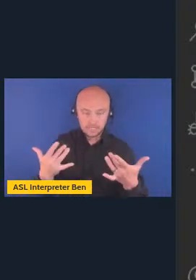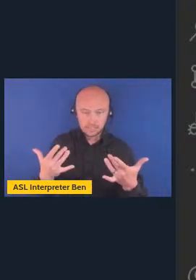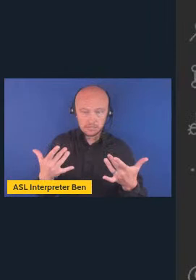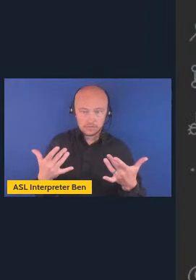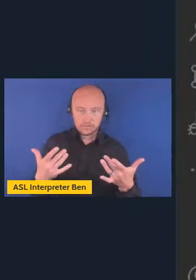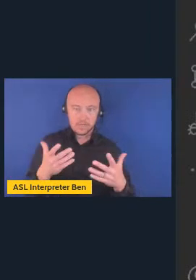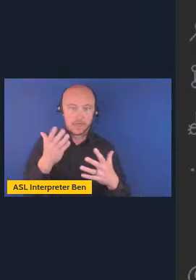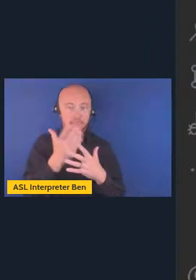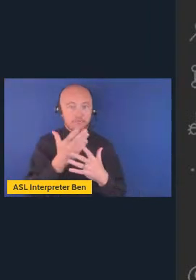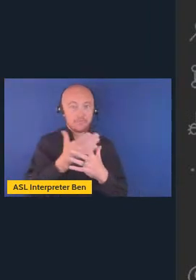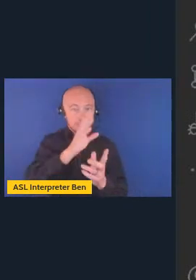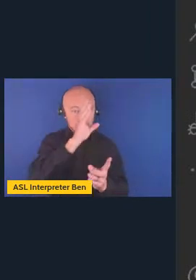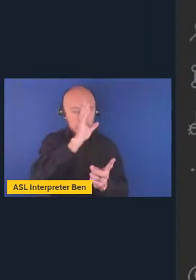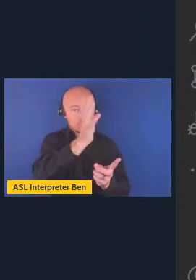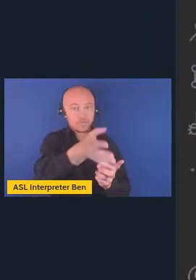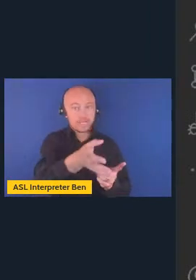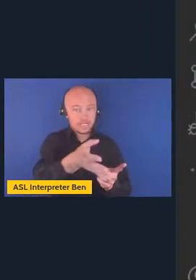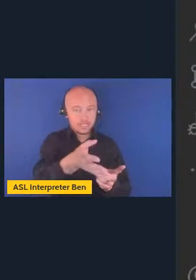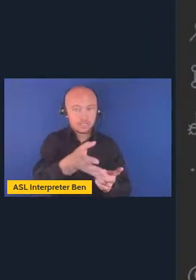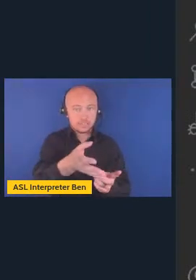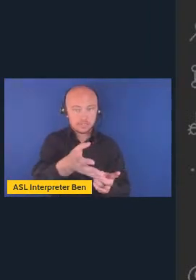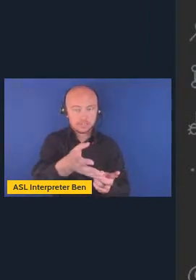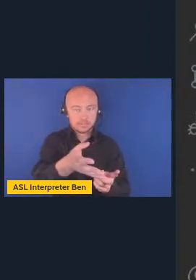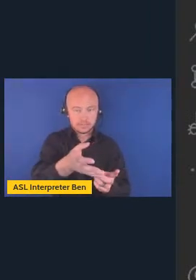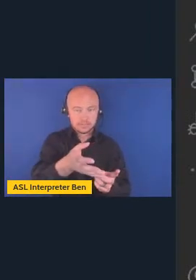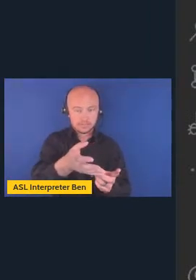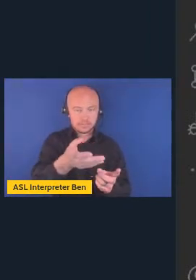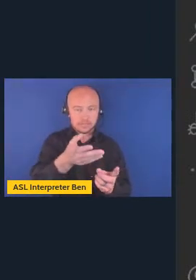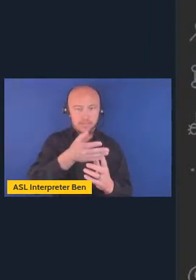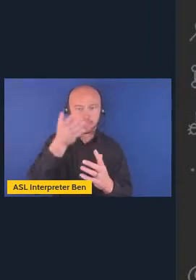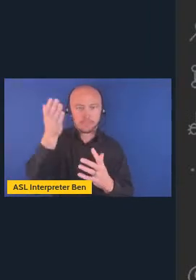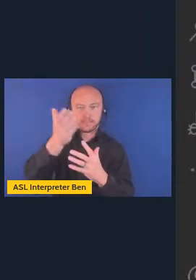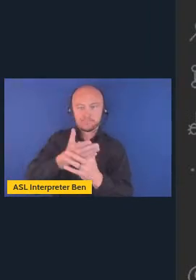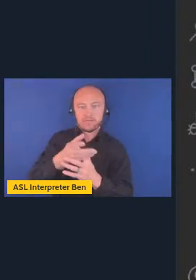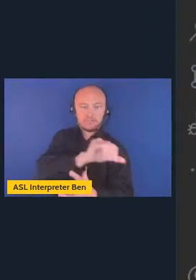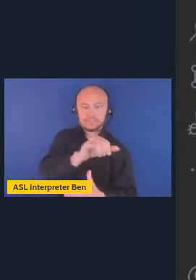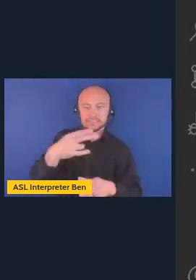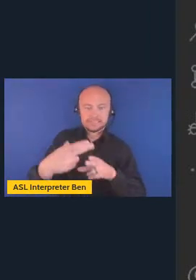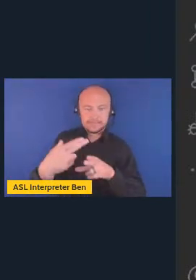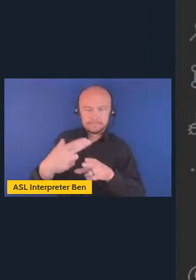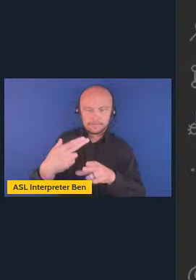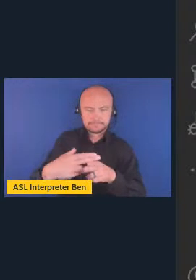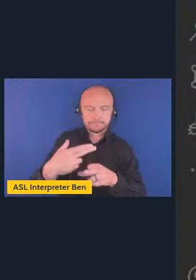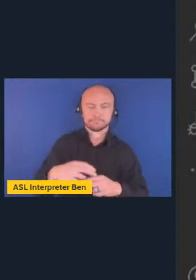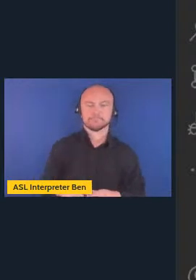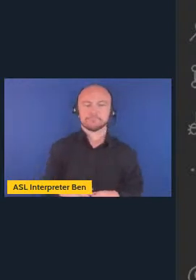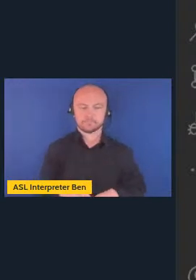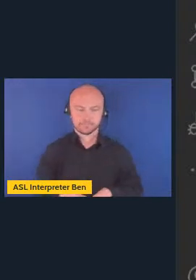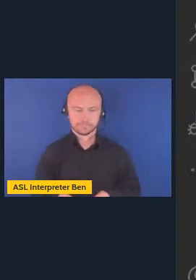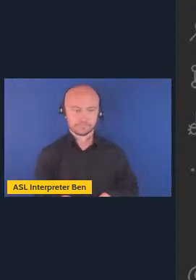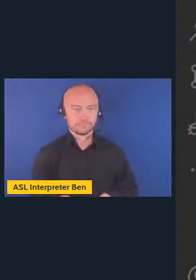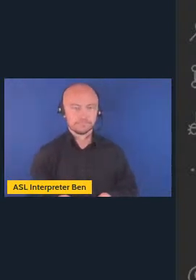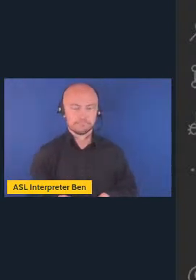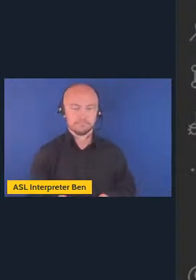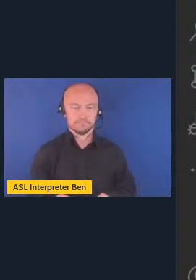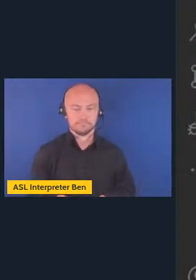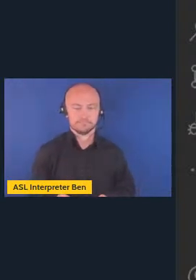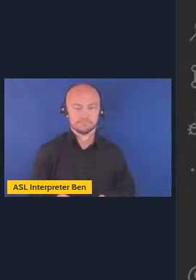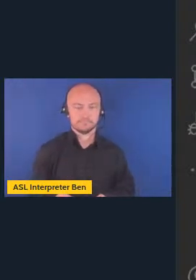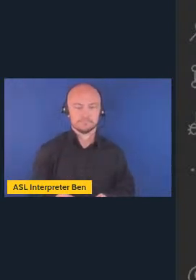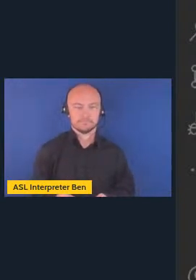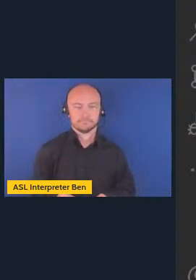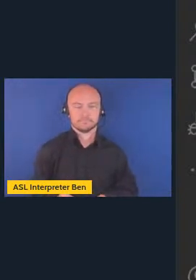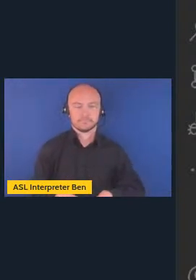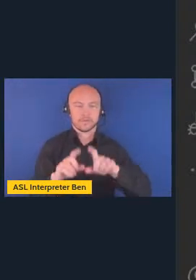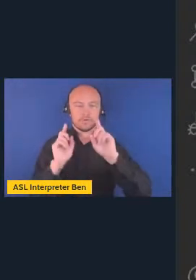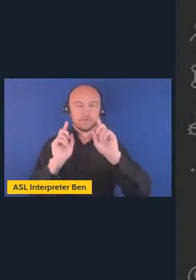file is created on origin, I'm just going to create this file under the same name on the uppercase. So when I go into what